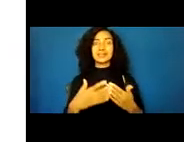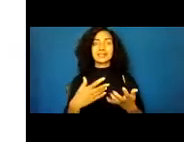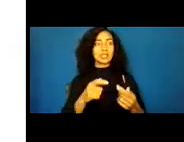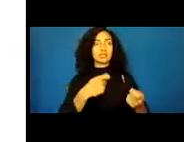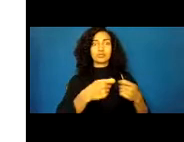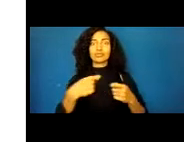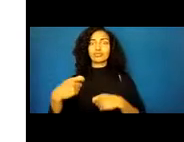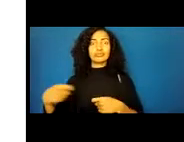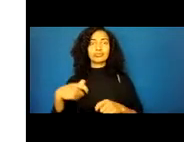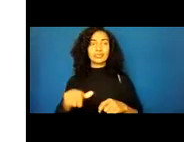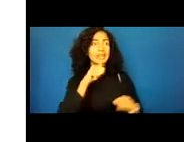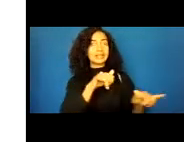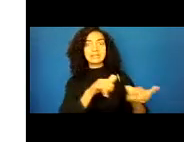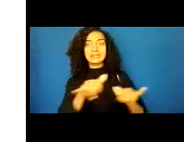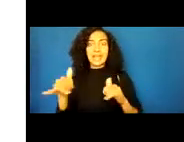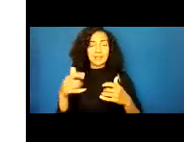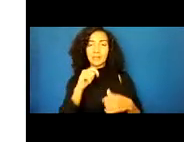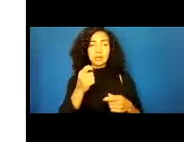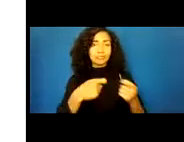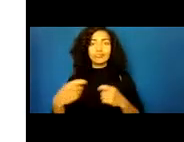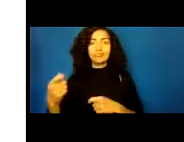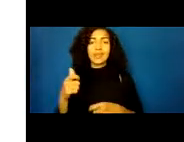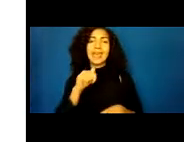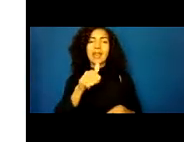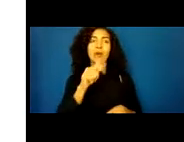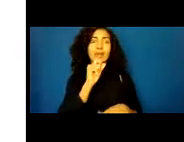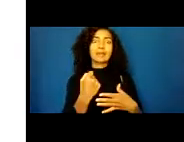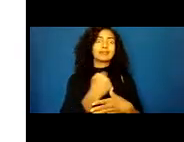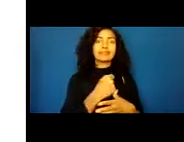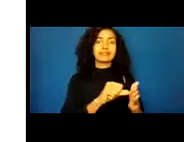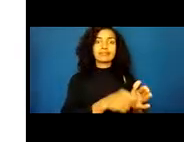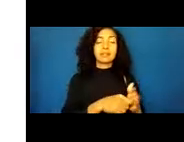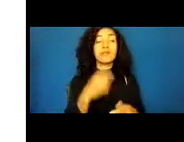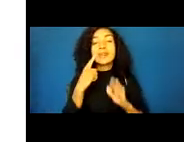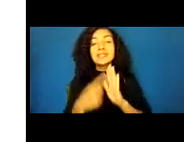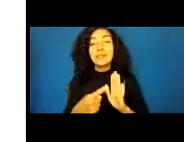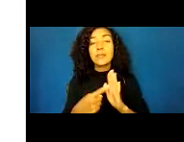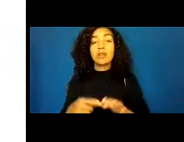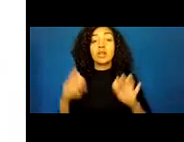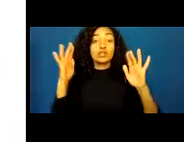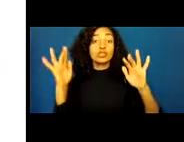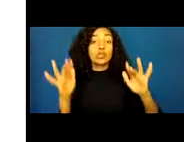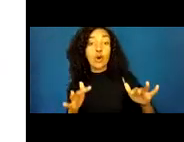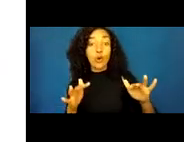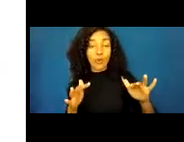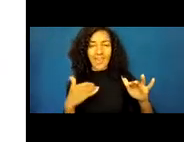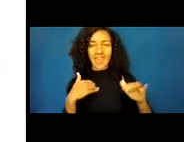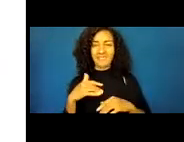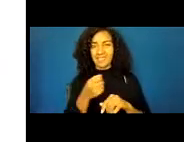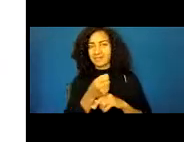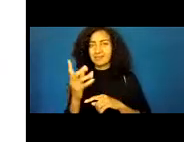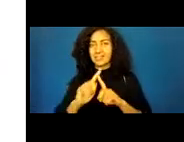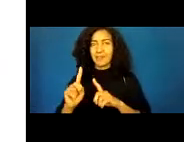emphasis. For example, snow has 7 different meanings, whether snow is